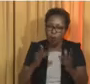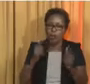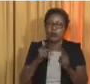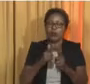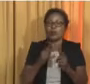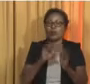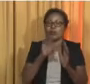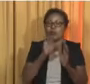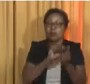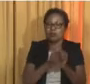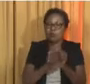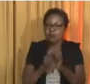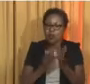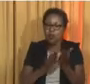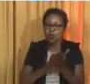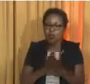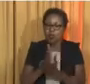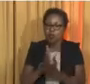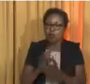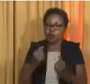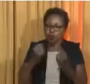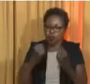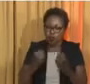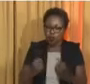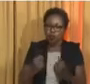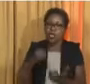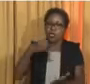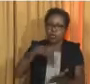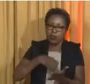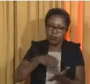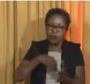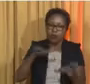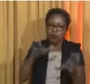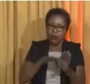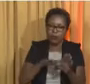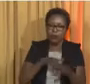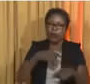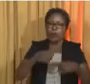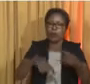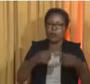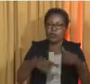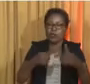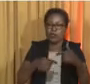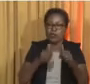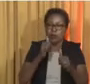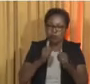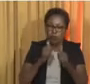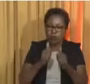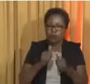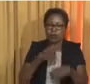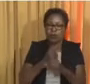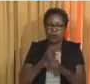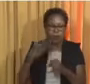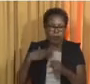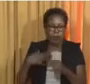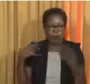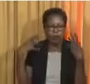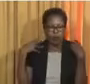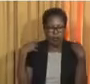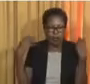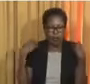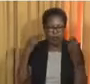enhanced, inclusive, and participatory process that culminates in our people exercising their sovereign